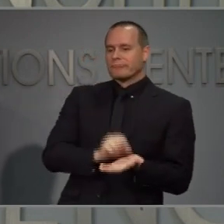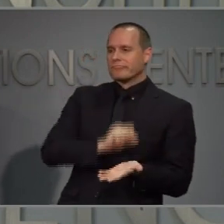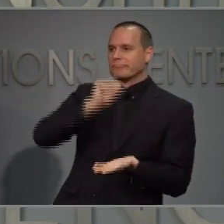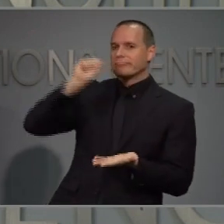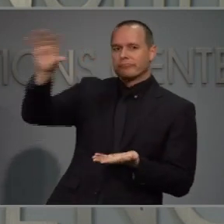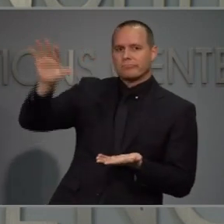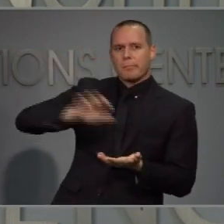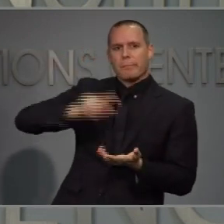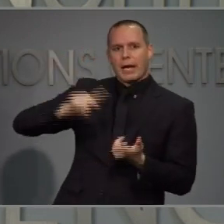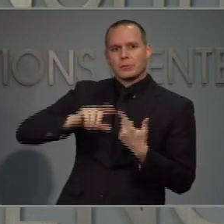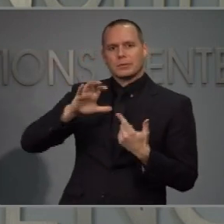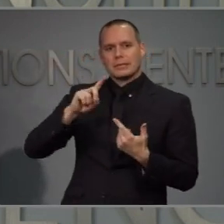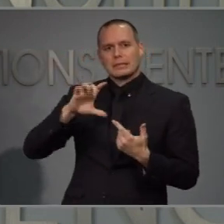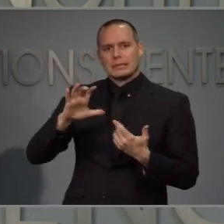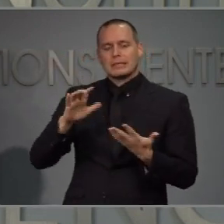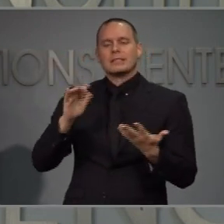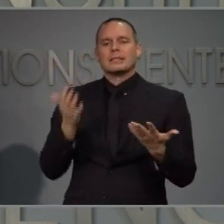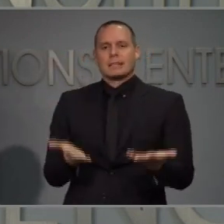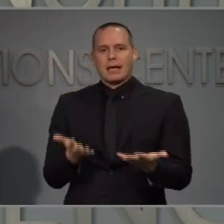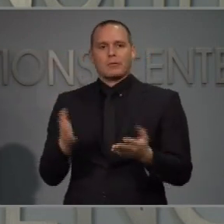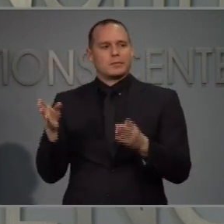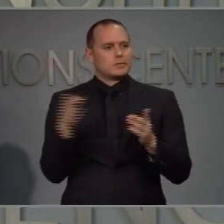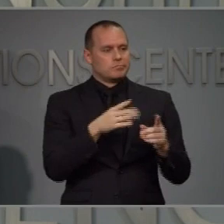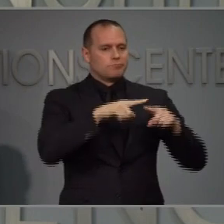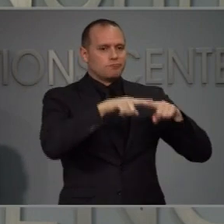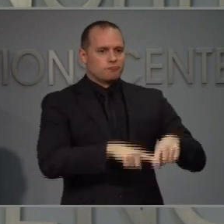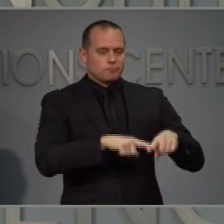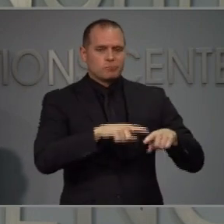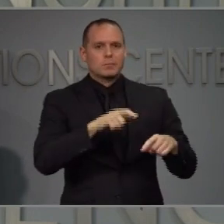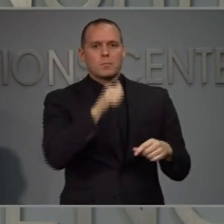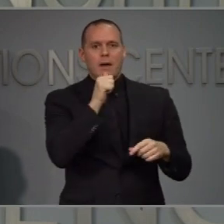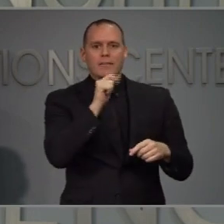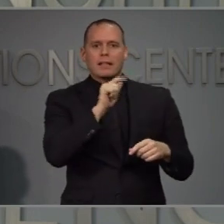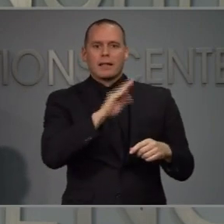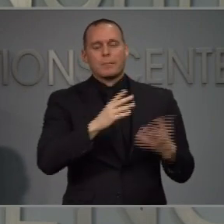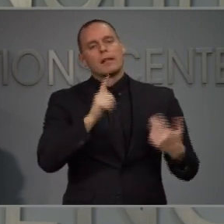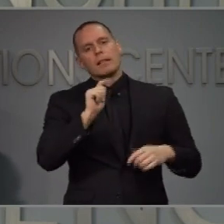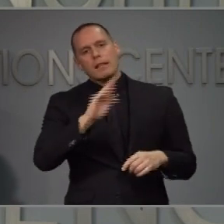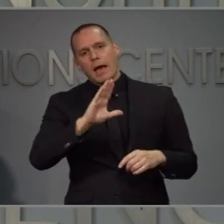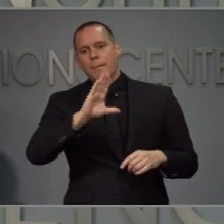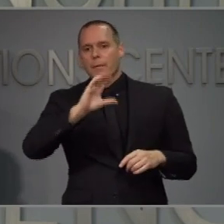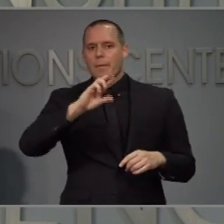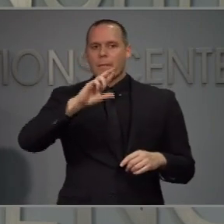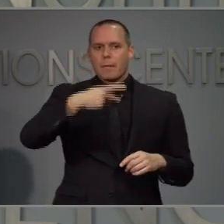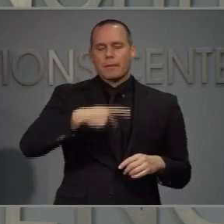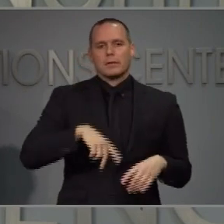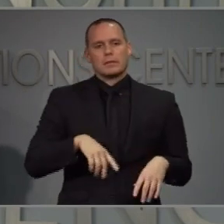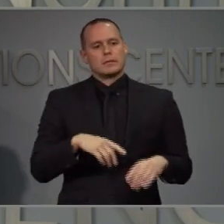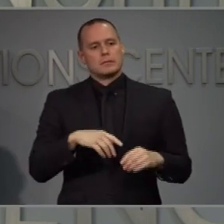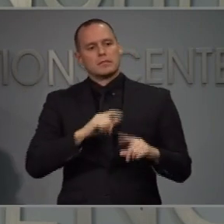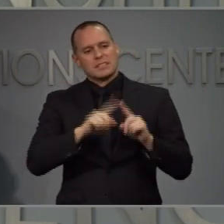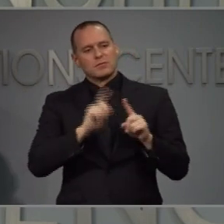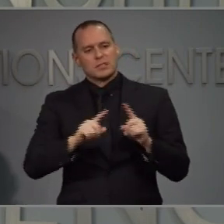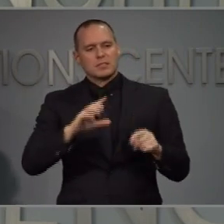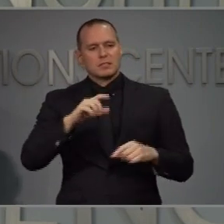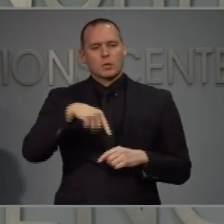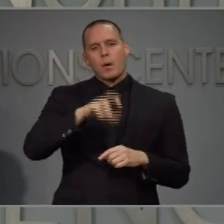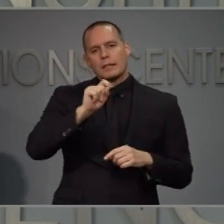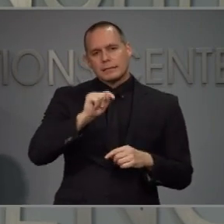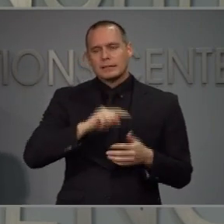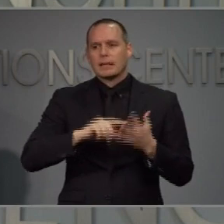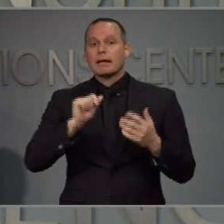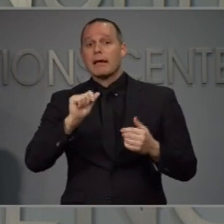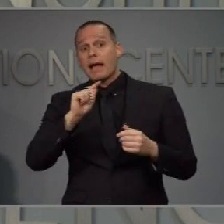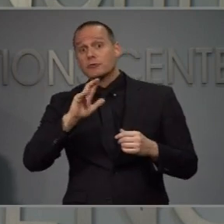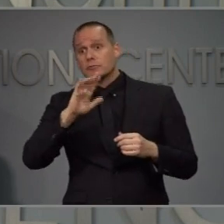then turned to private labs like LabCorp and Quest, and our UNC and Atrium stepped up,